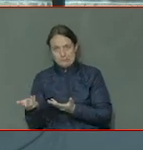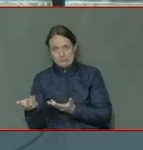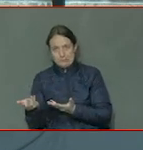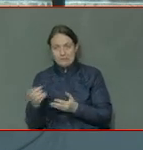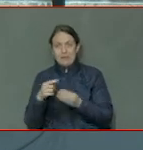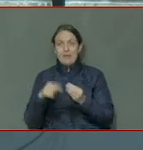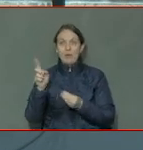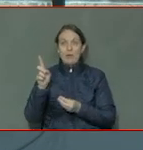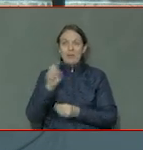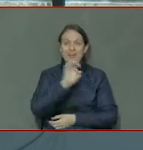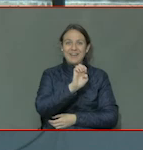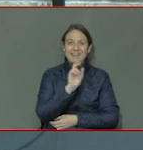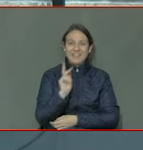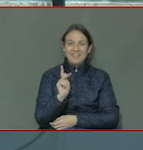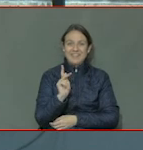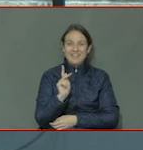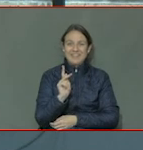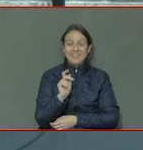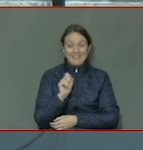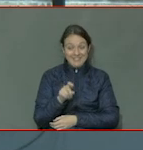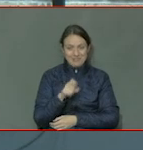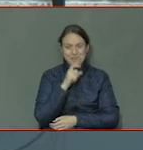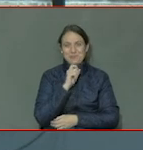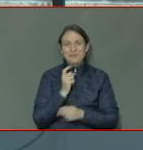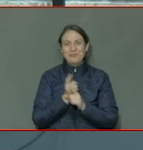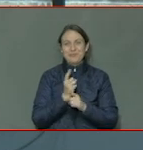about kinetic energy.